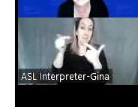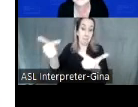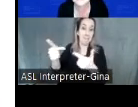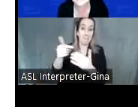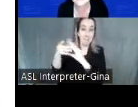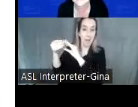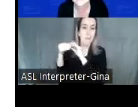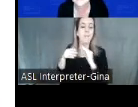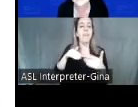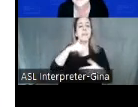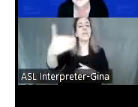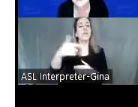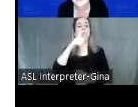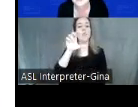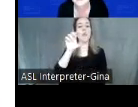May.